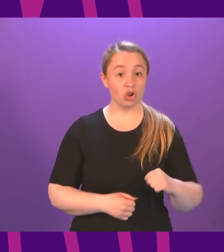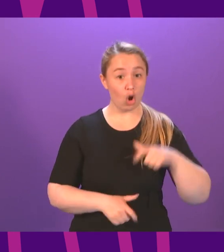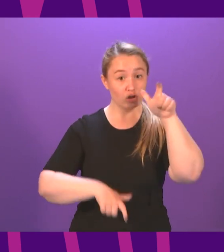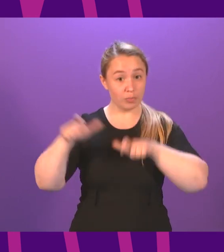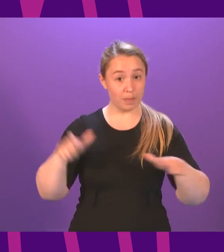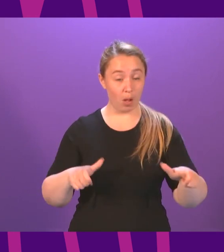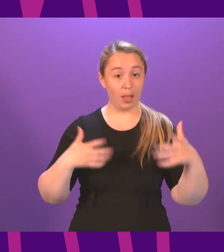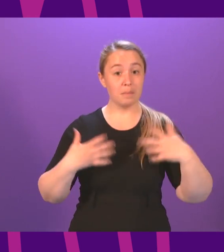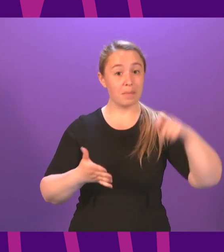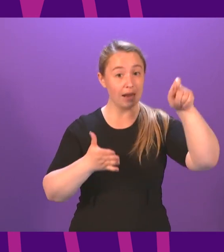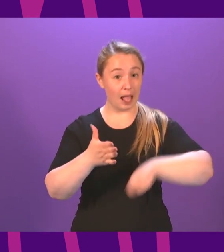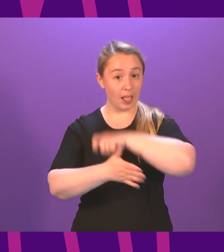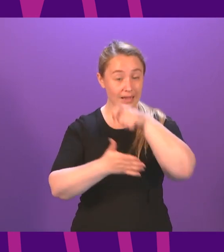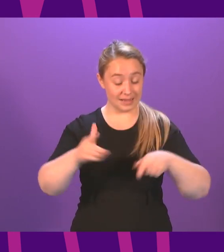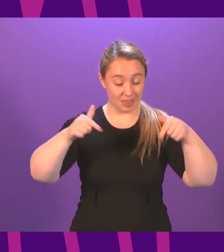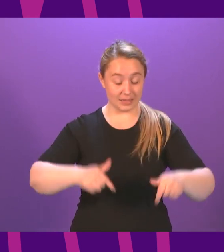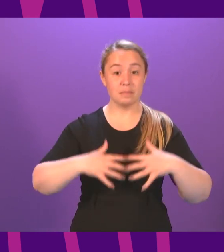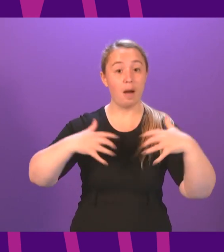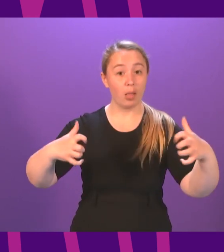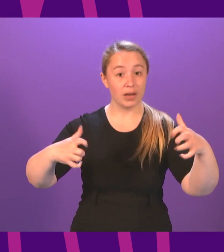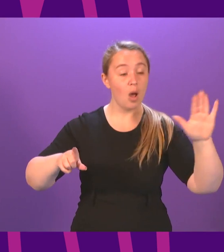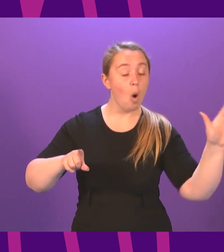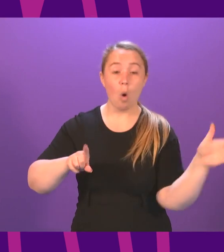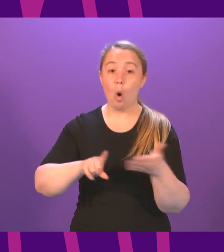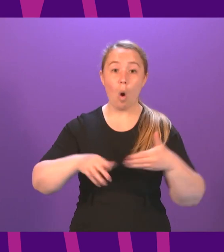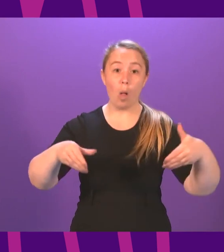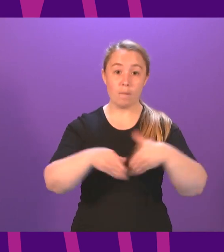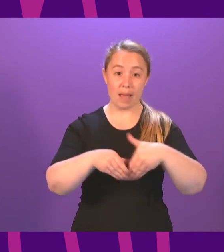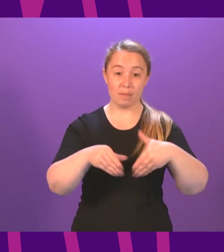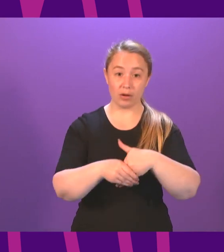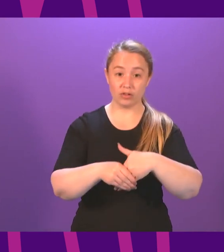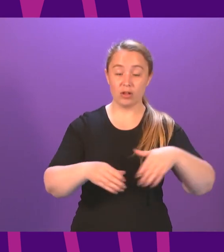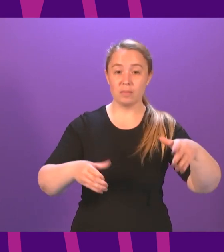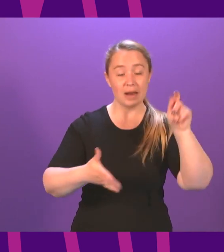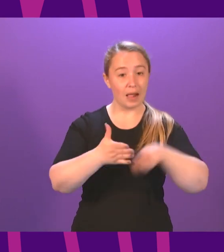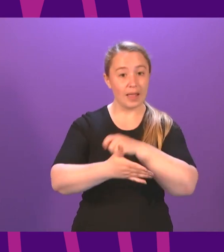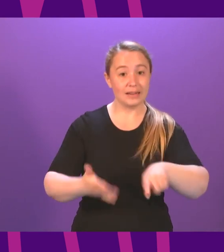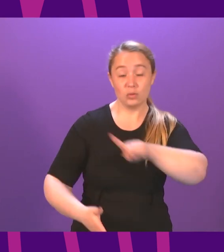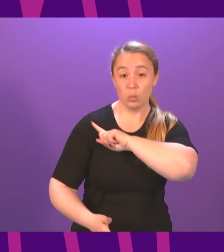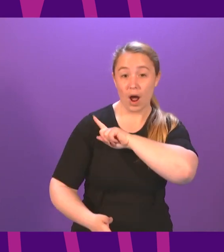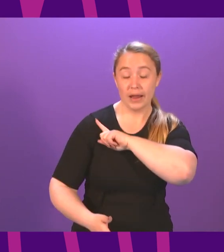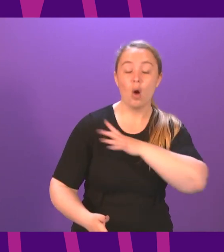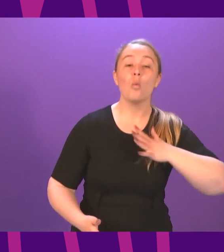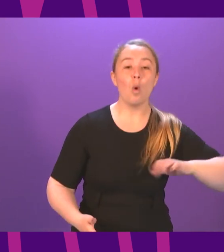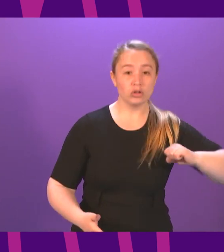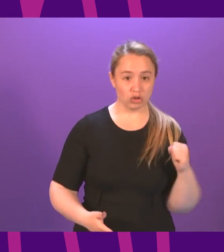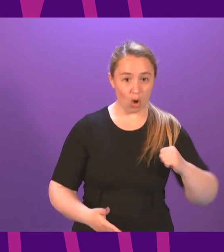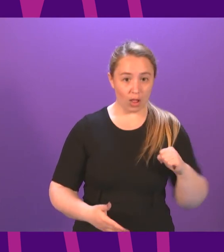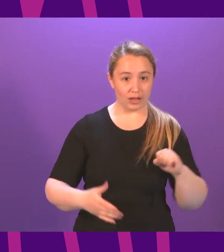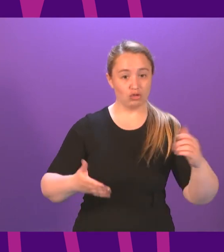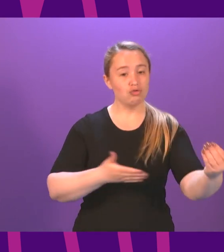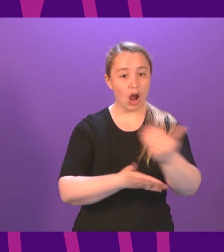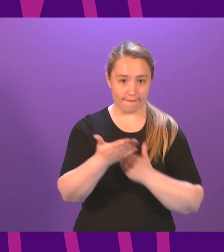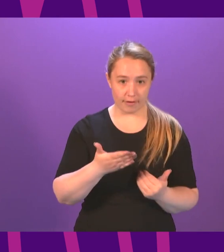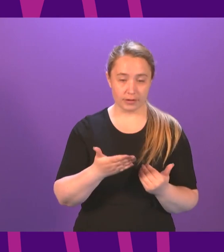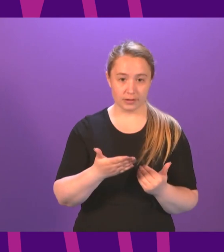have elected this Scottish Parliament, every single member, on a promise of delivering Scotland's recovery. The task of